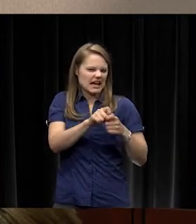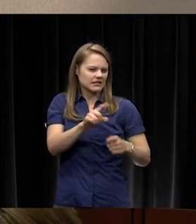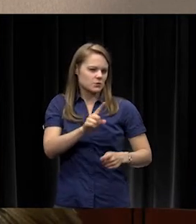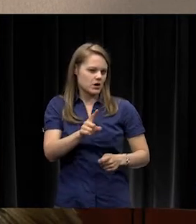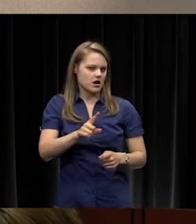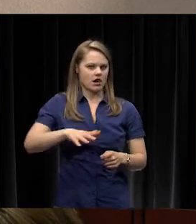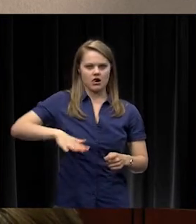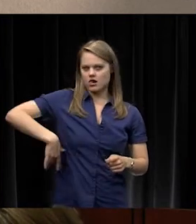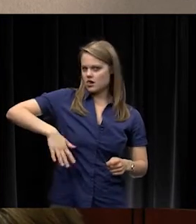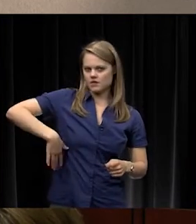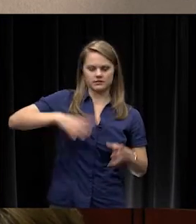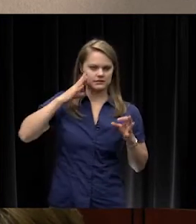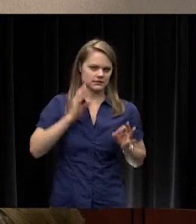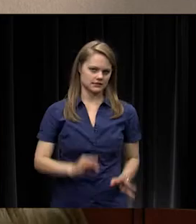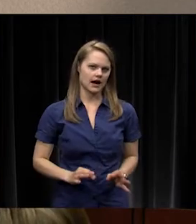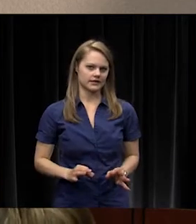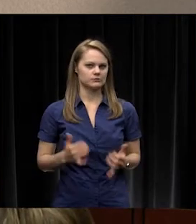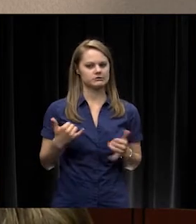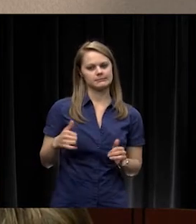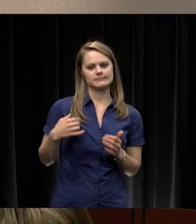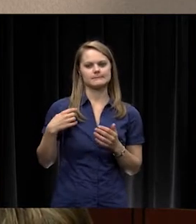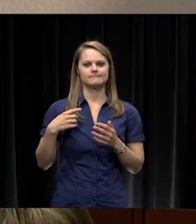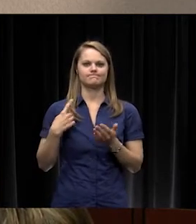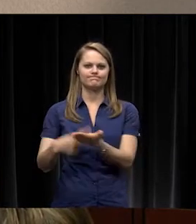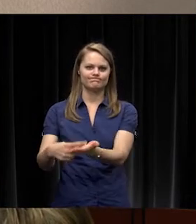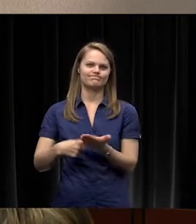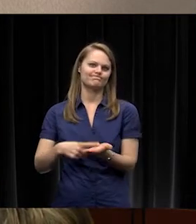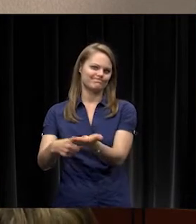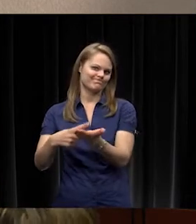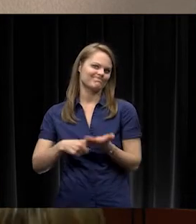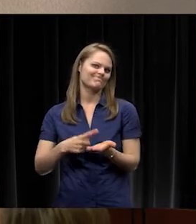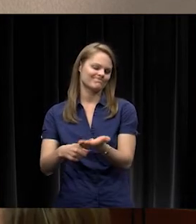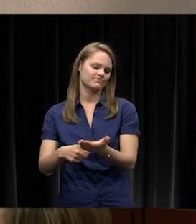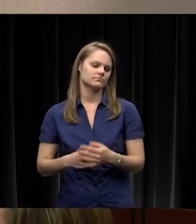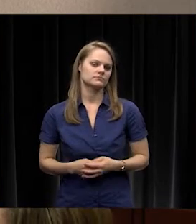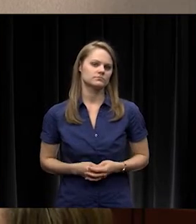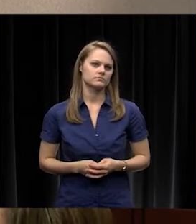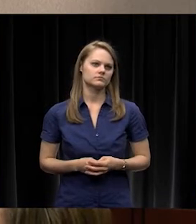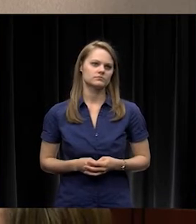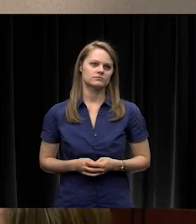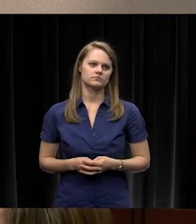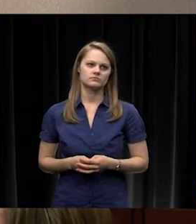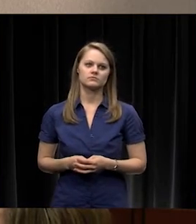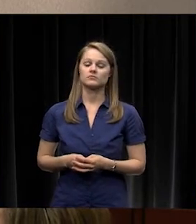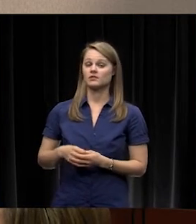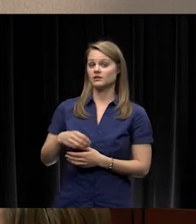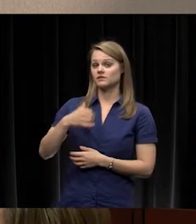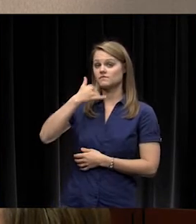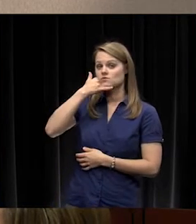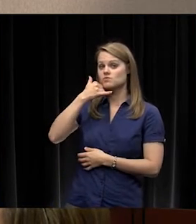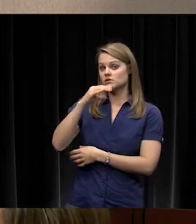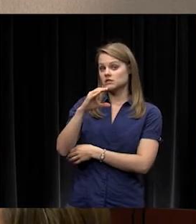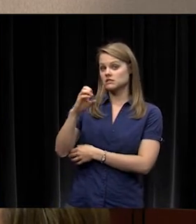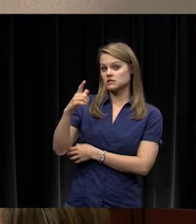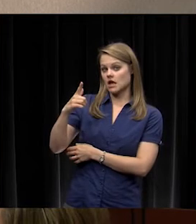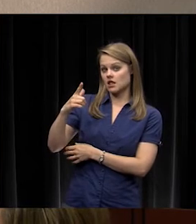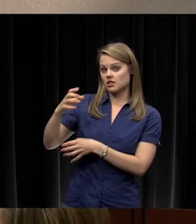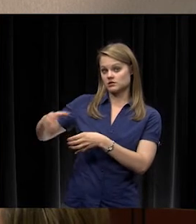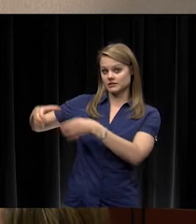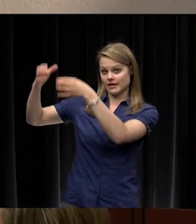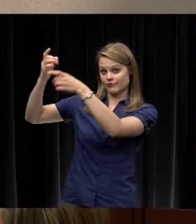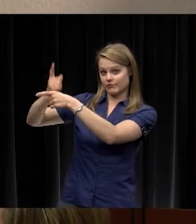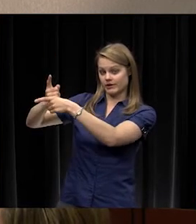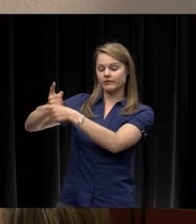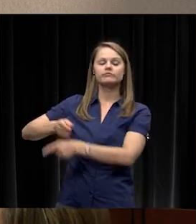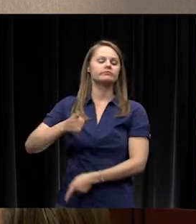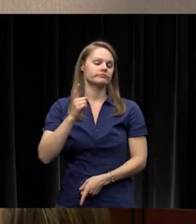in that decision making on exactly where it gets located. It's a cell tower, right? It's a cell tower. Is this the second one?